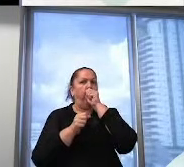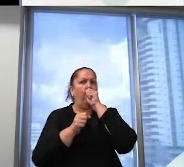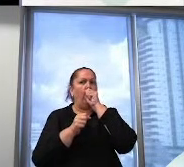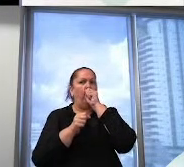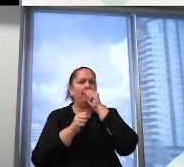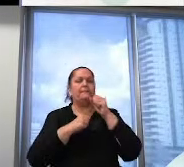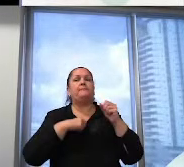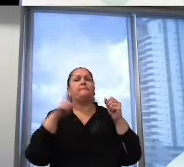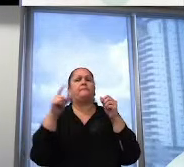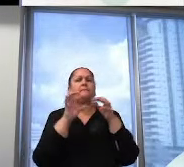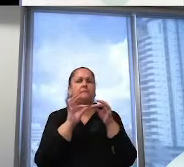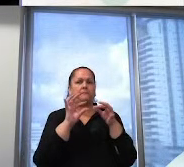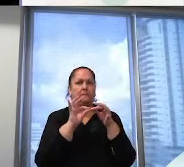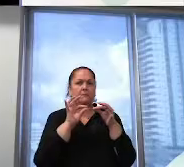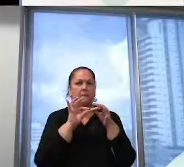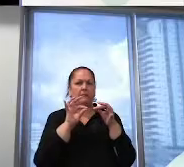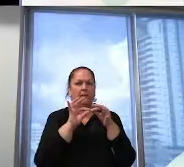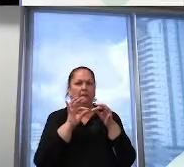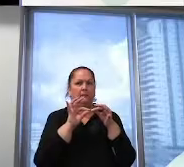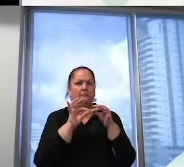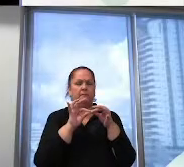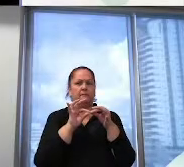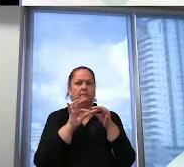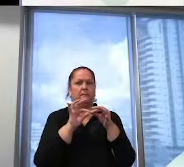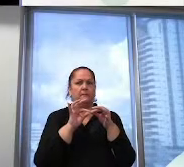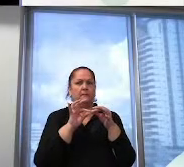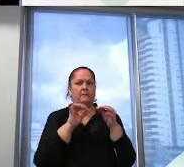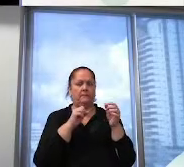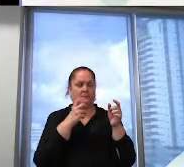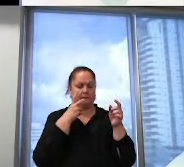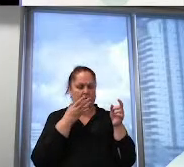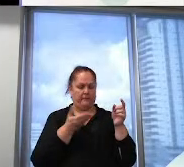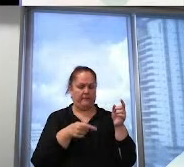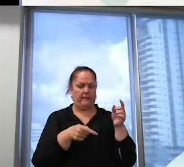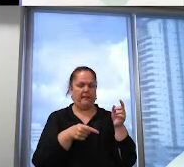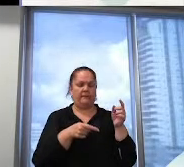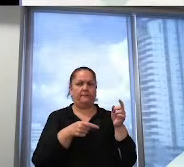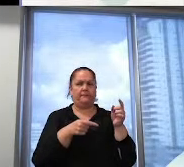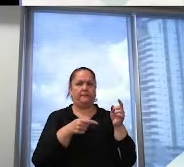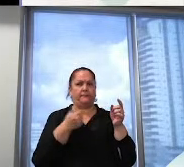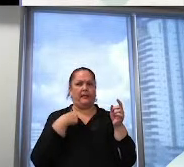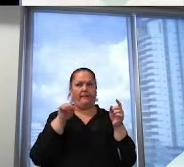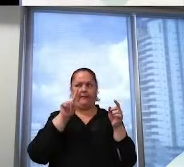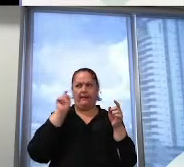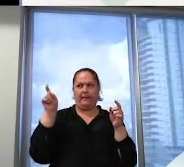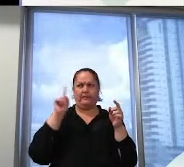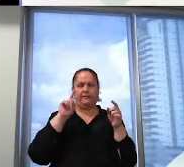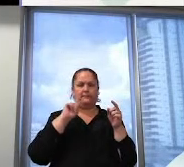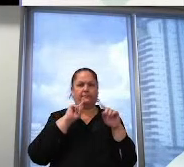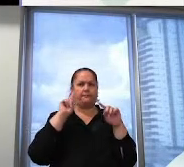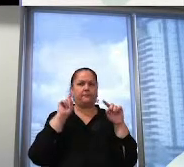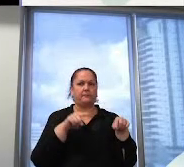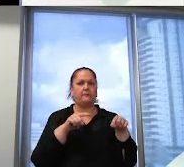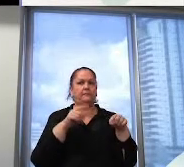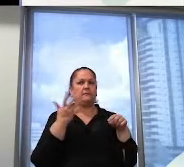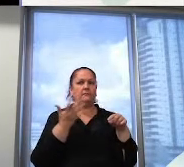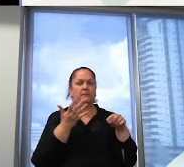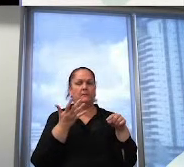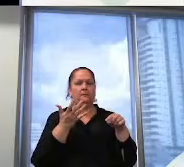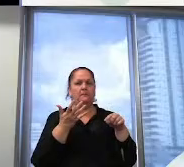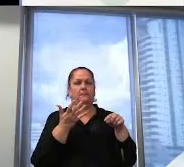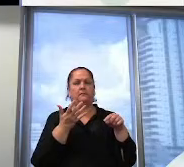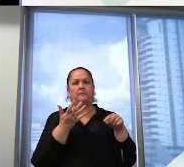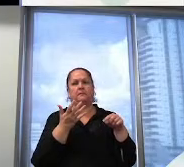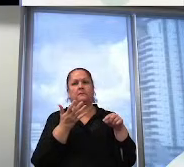Said at one point, this was actually, I have a site here in response to one of our questions, our ROIs. It